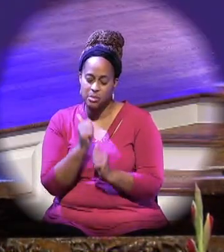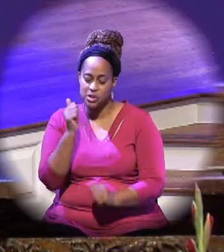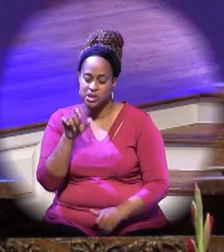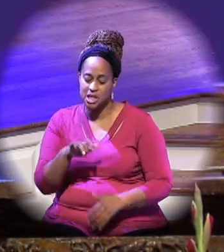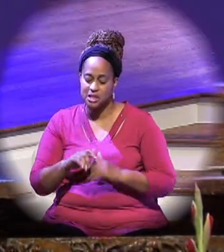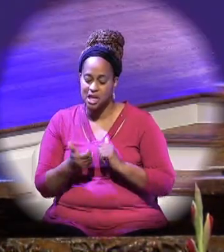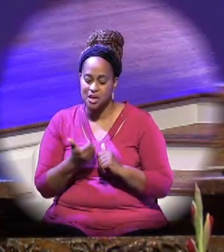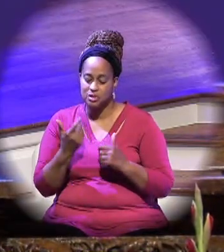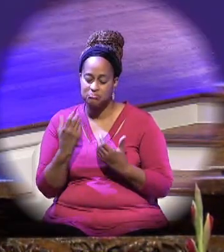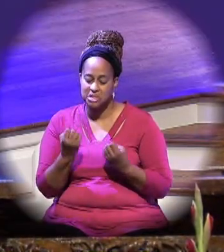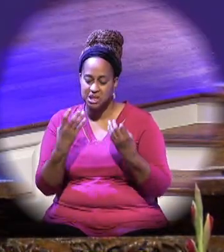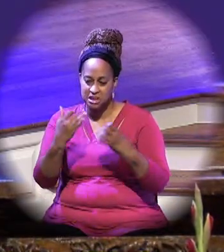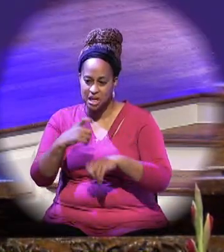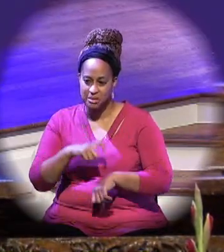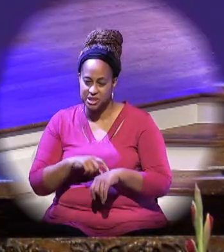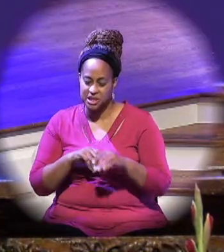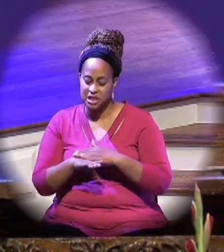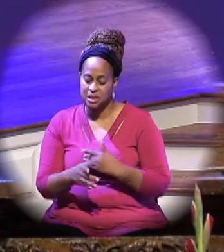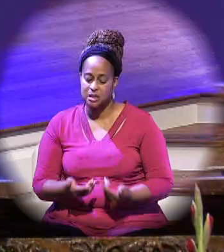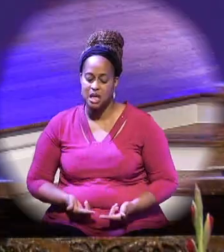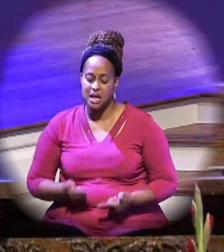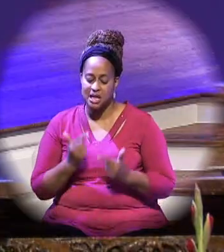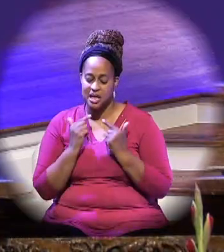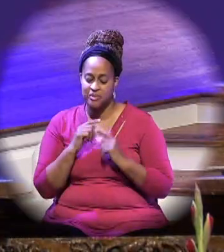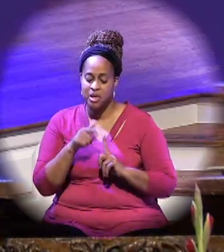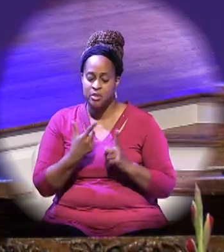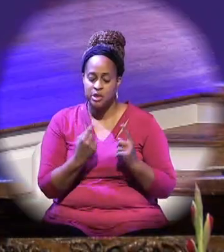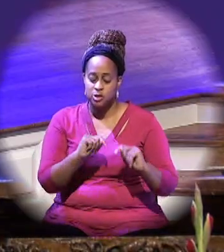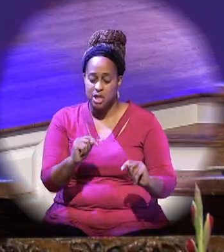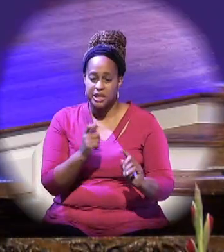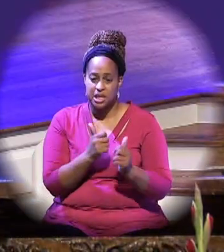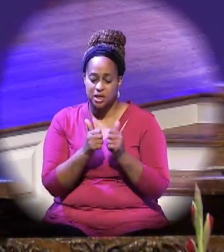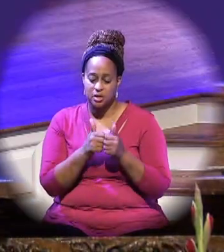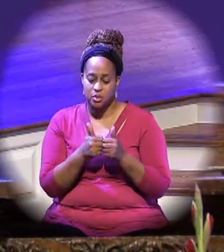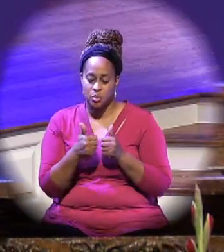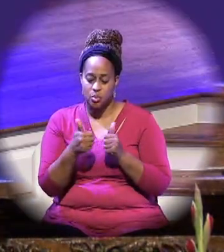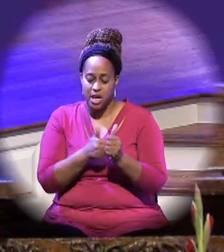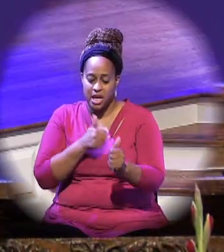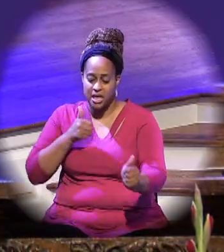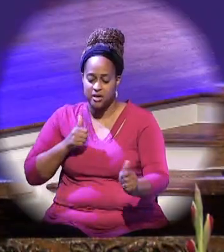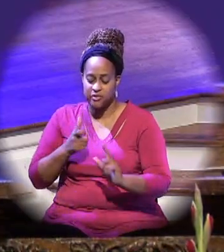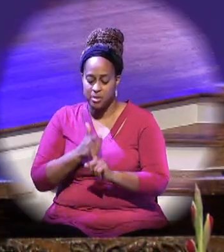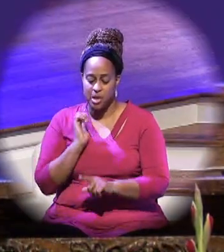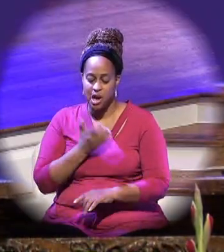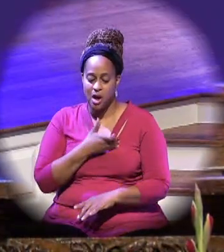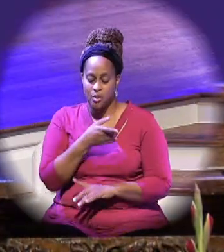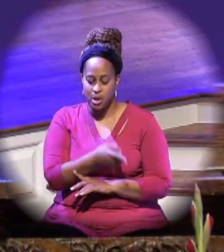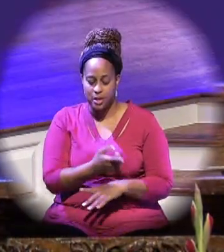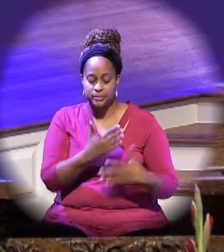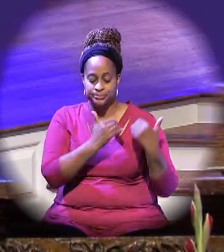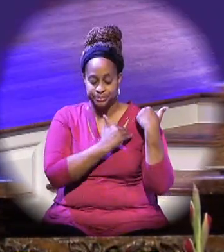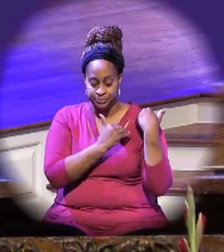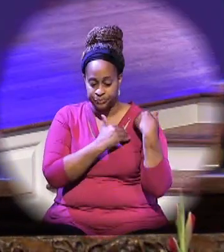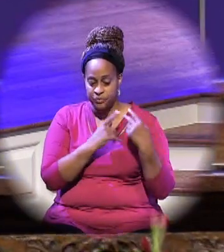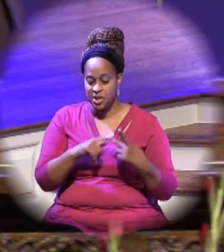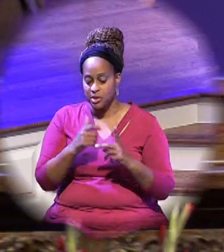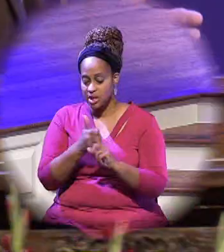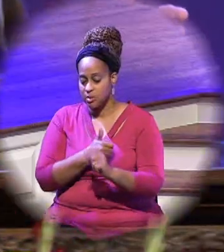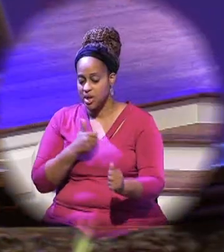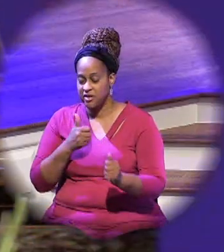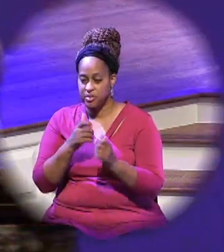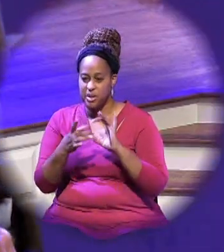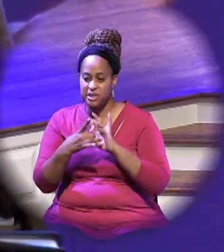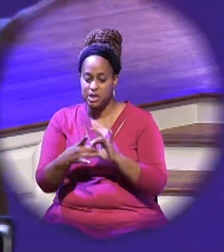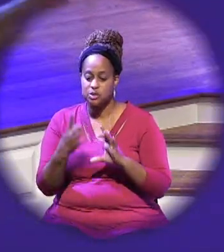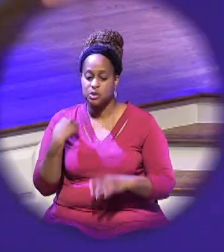is a lot of times in our life, isn't it? That when we try to get away from our obligations, when we try to get away from our relationships,